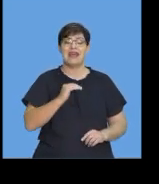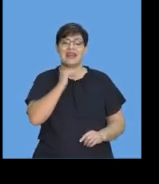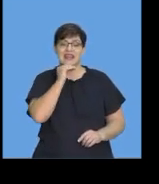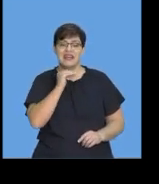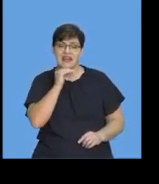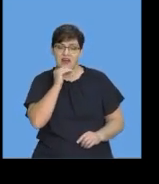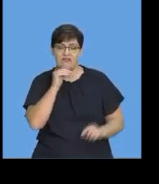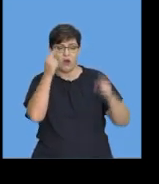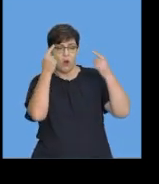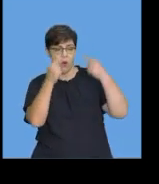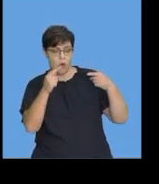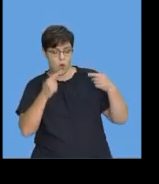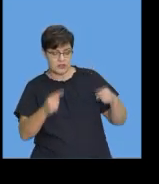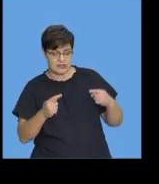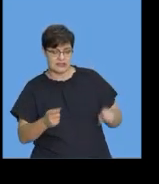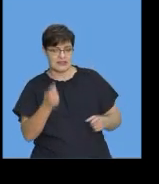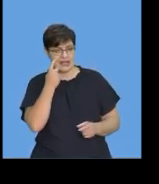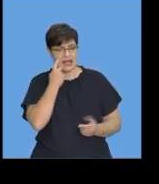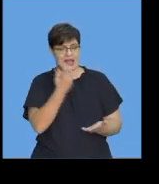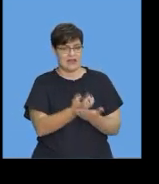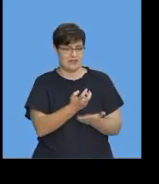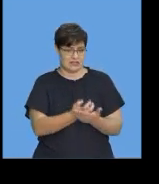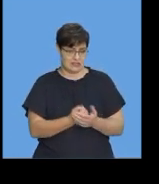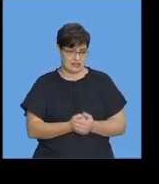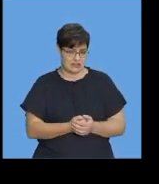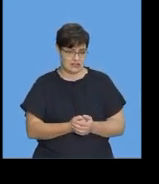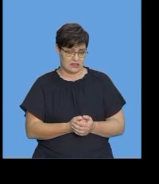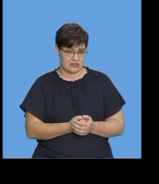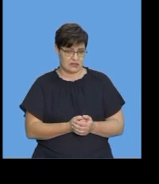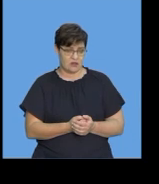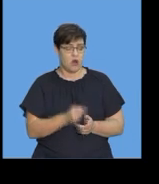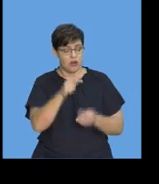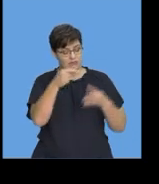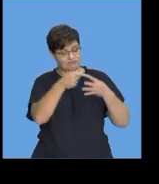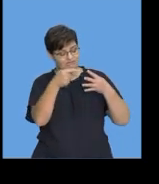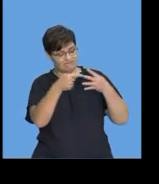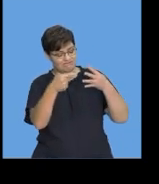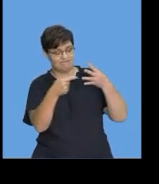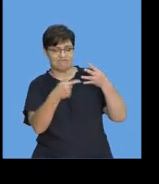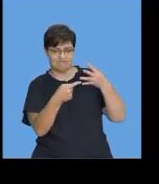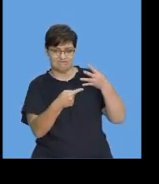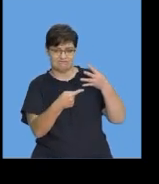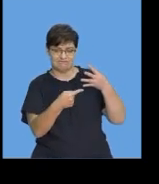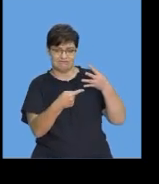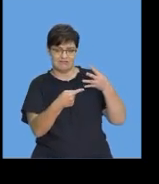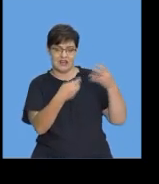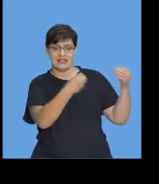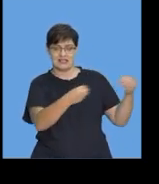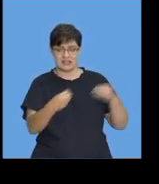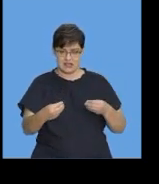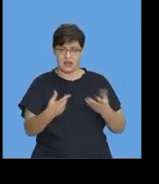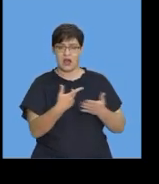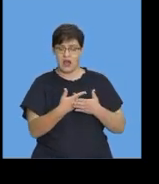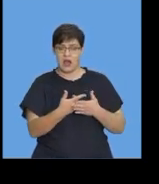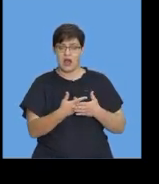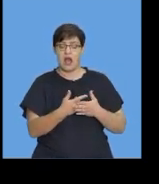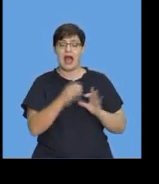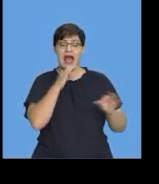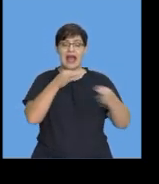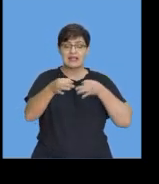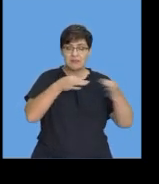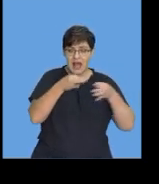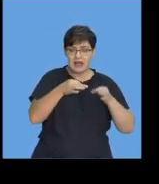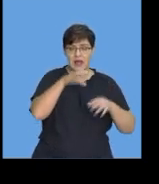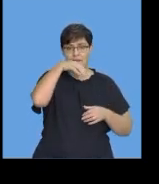audit evidence on significant matters identified and described in the paragraph basis